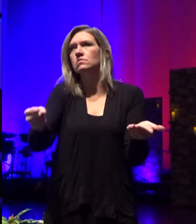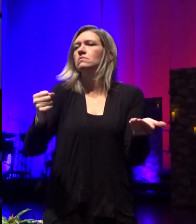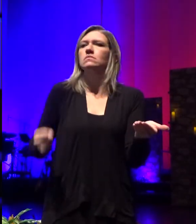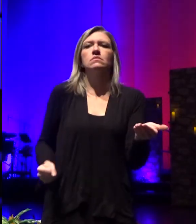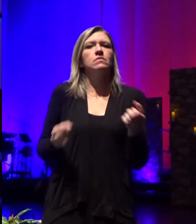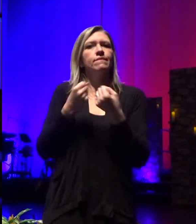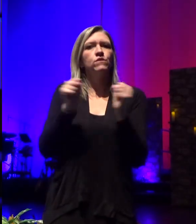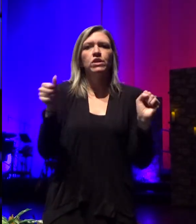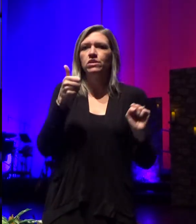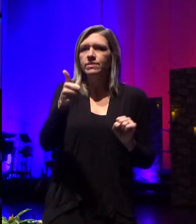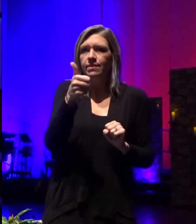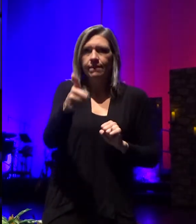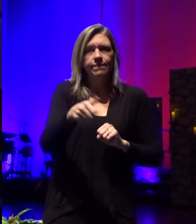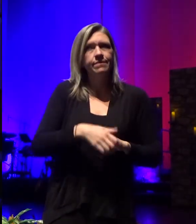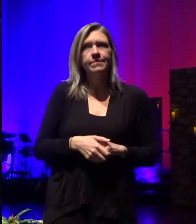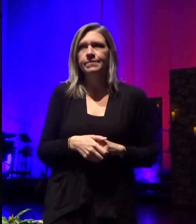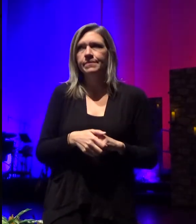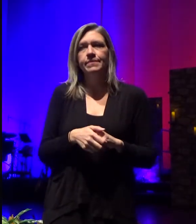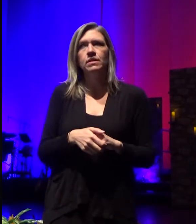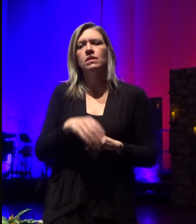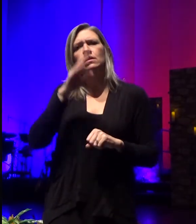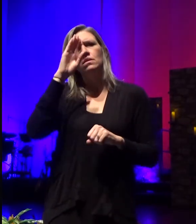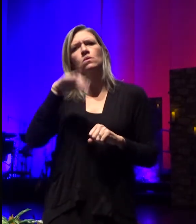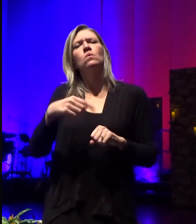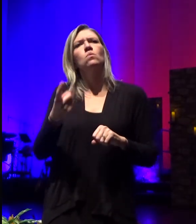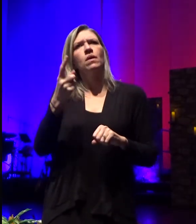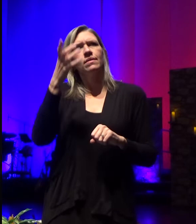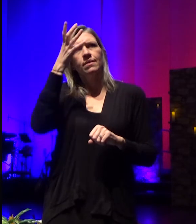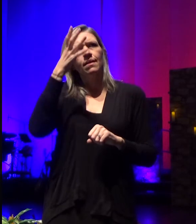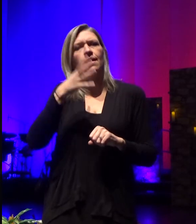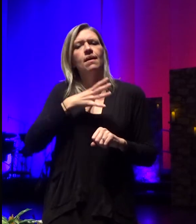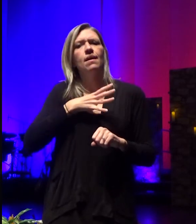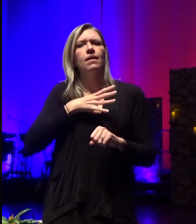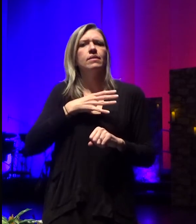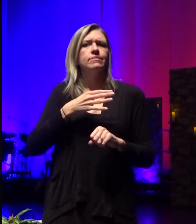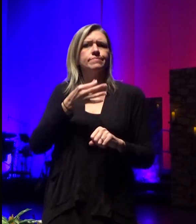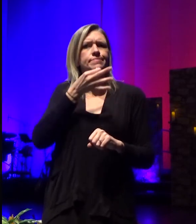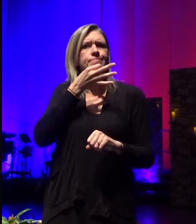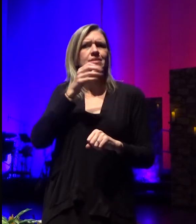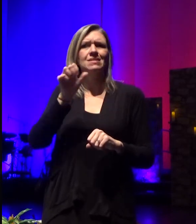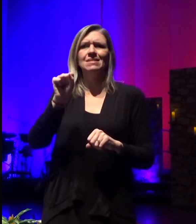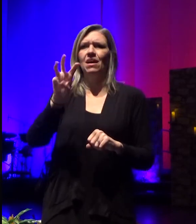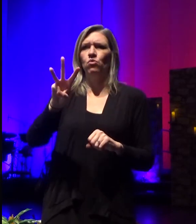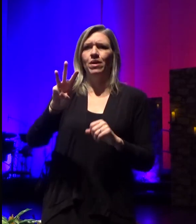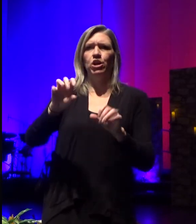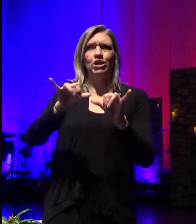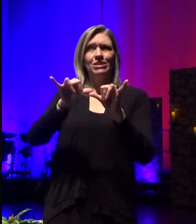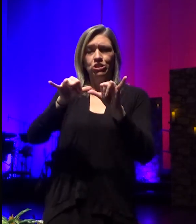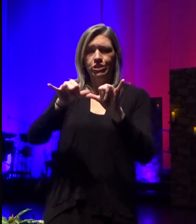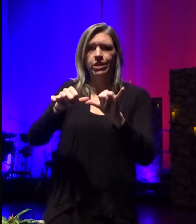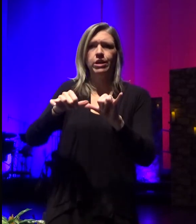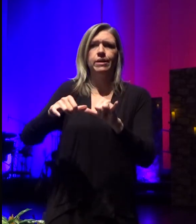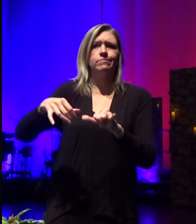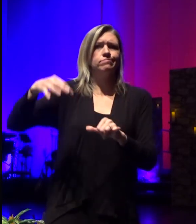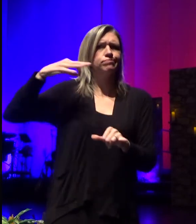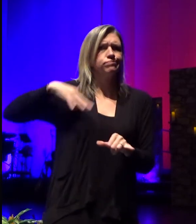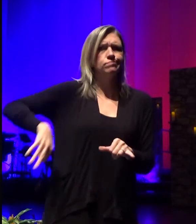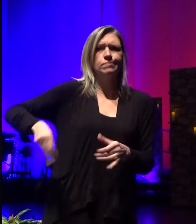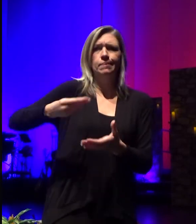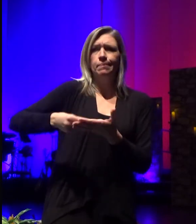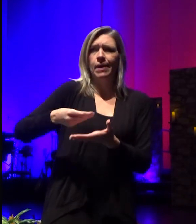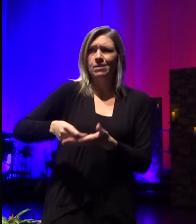Free yourself. I know of a guy who was a tremendous software engineer, and he was making tons of money and supplying his family well. He